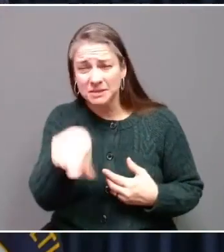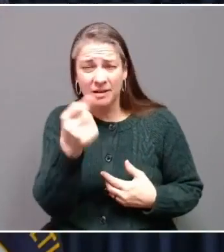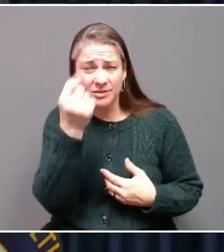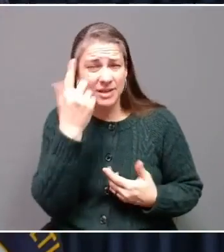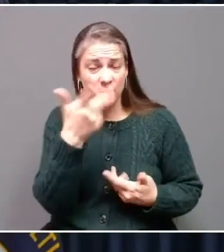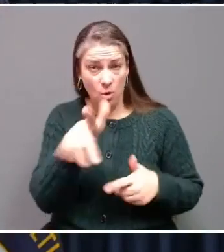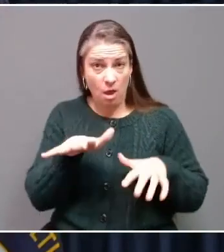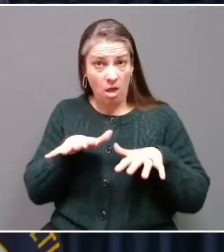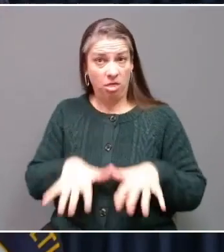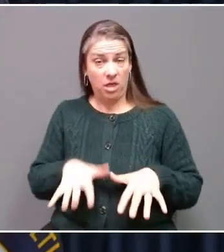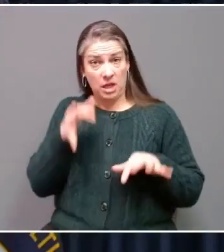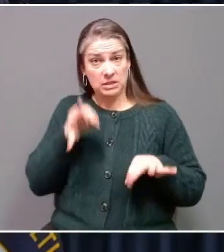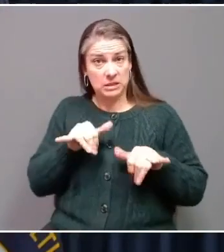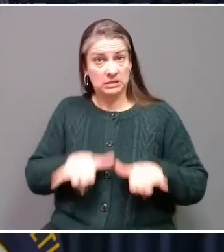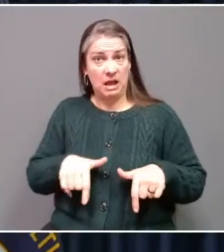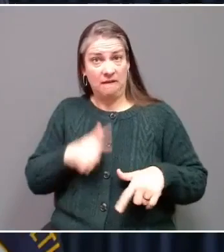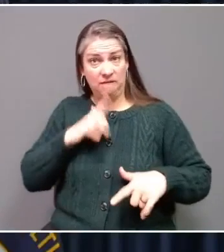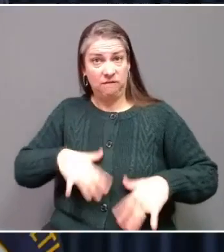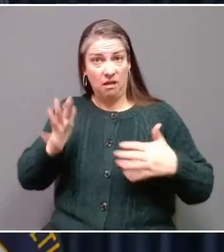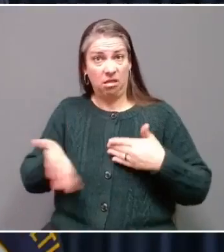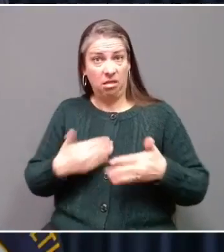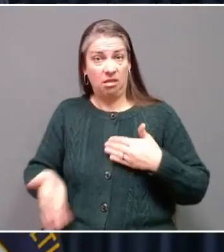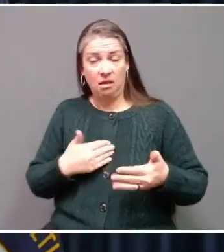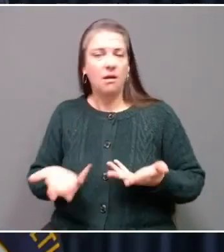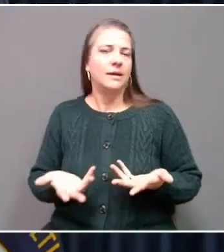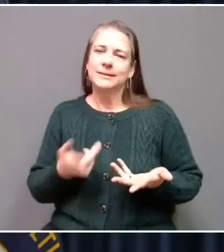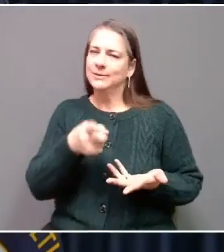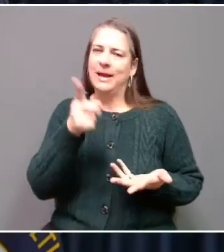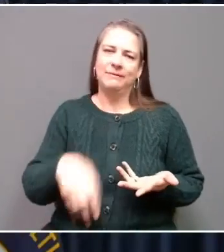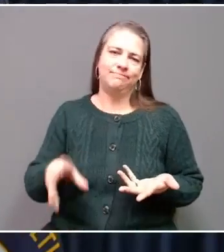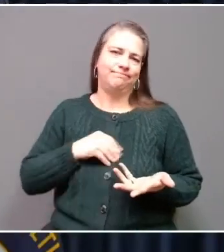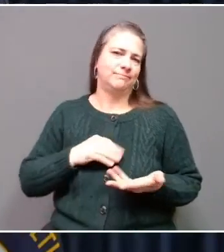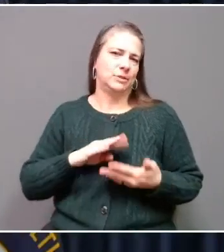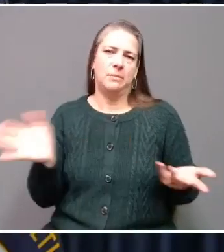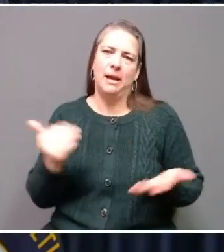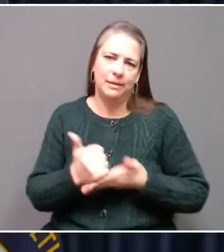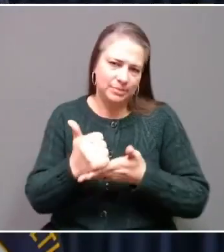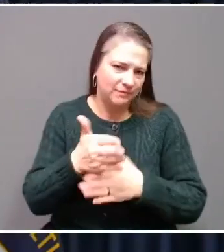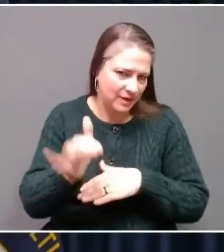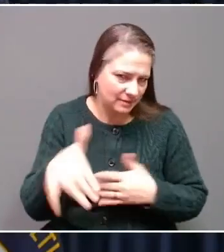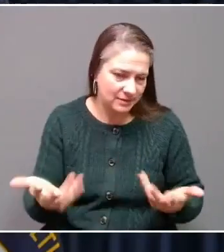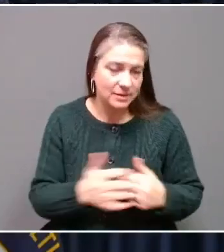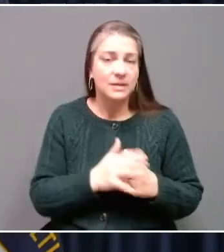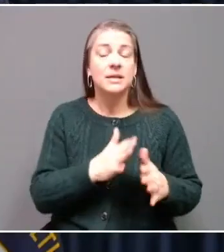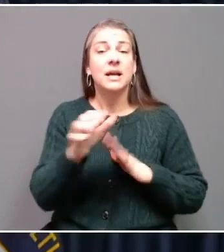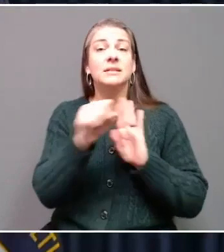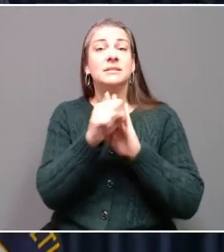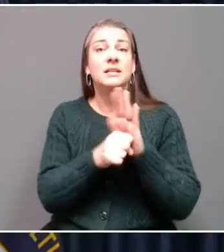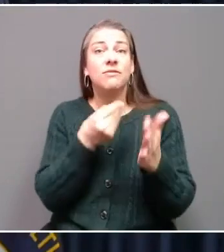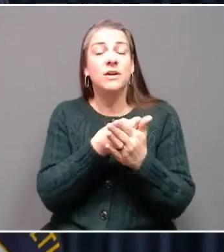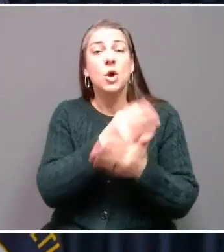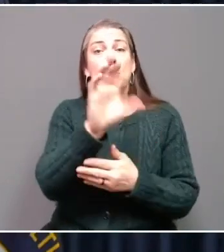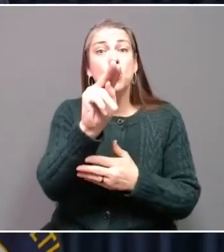ultimate decision. In safe funds, we have a lot of additional awards today. City of Boonville is set to receive over